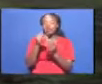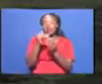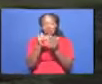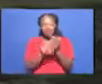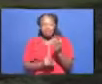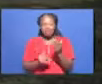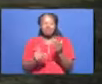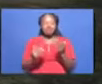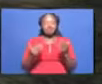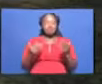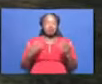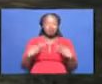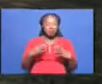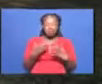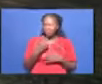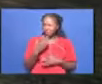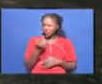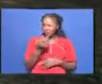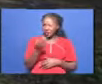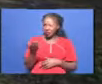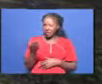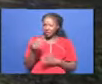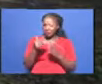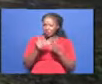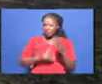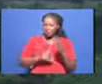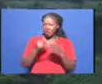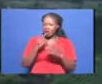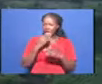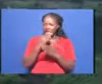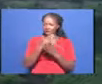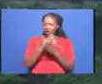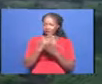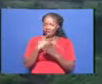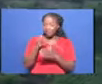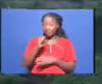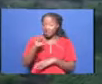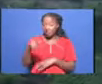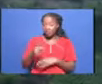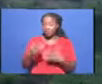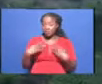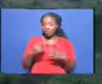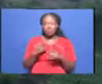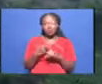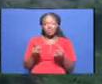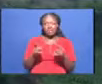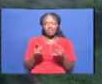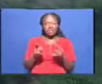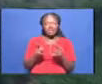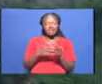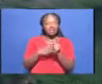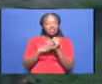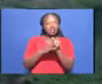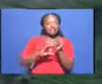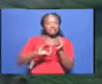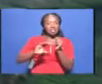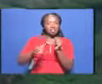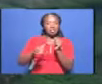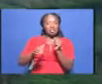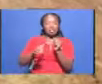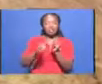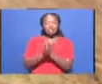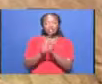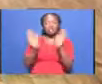counties in Kenya with less than 500,000 people. But it's one of the leading counties in addressing